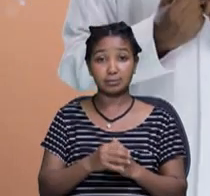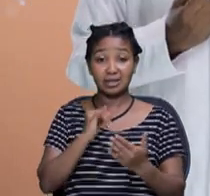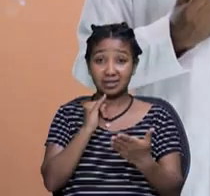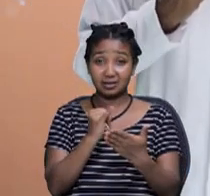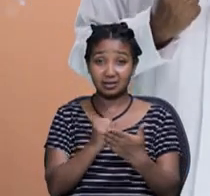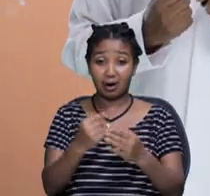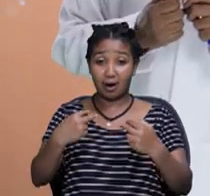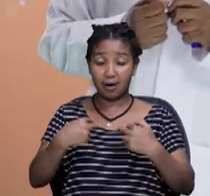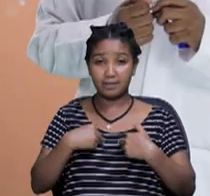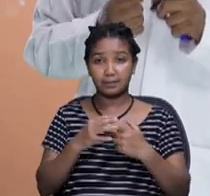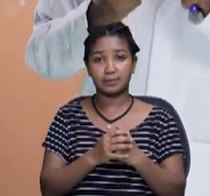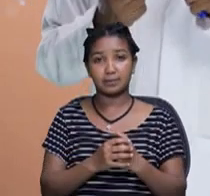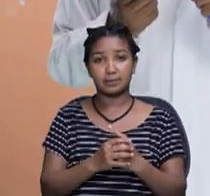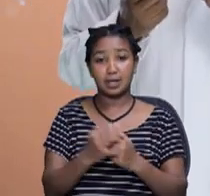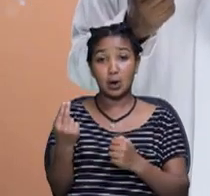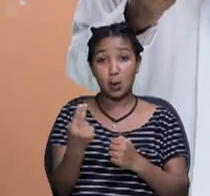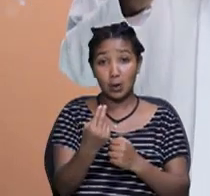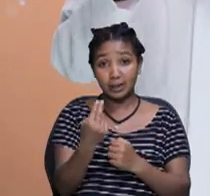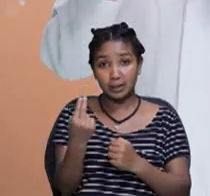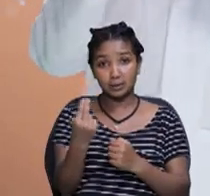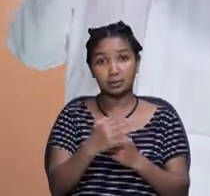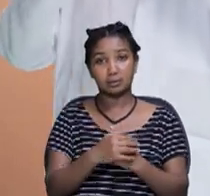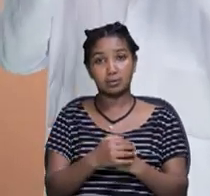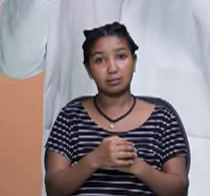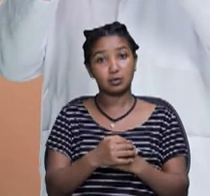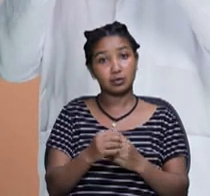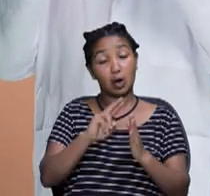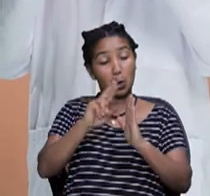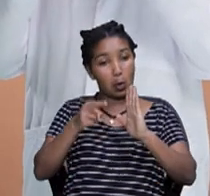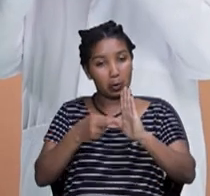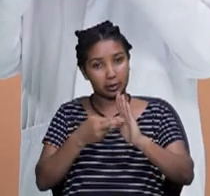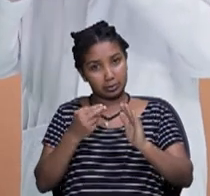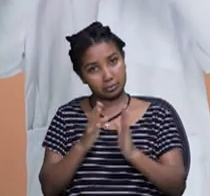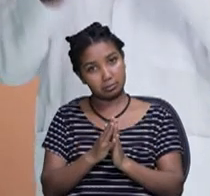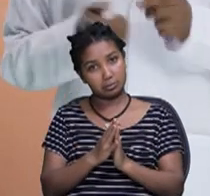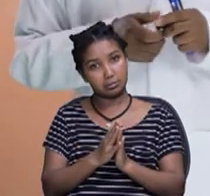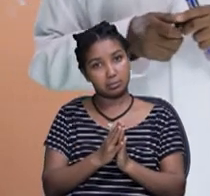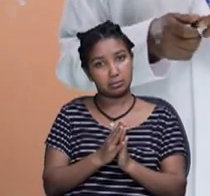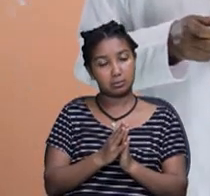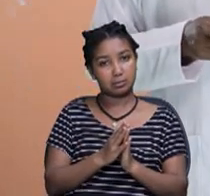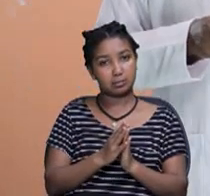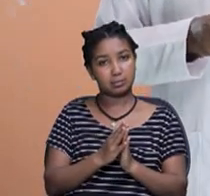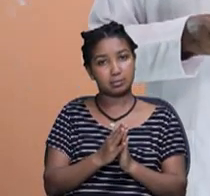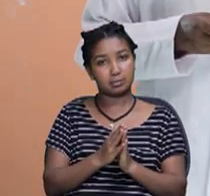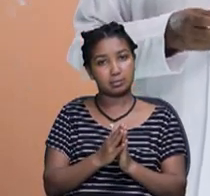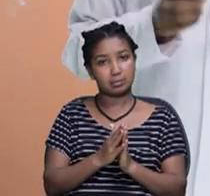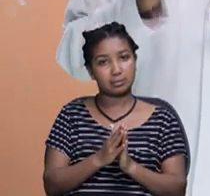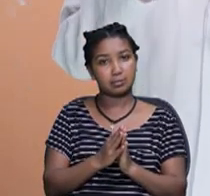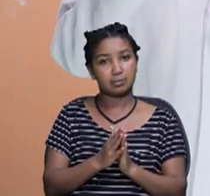it have a role in, it have an acinar cells,